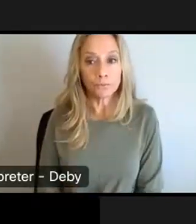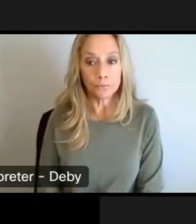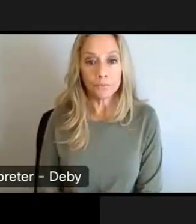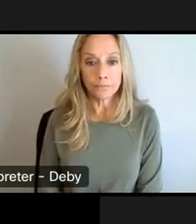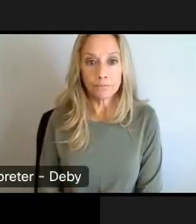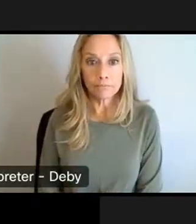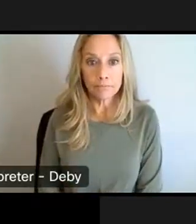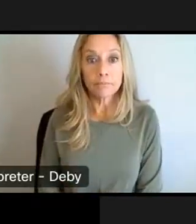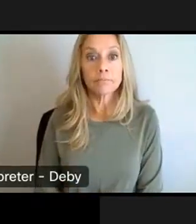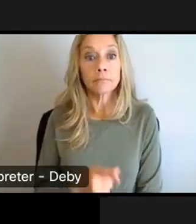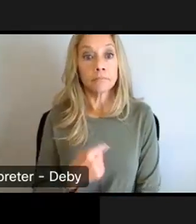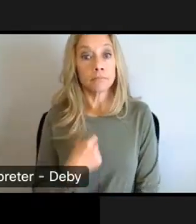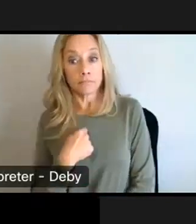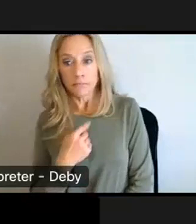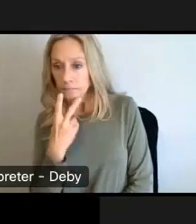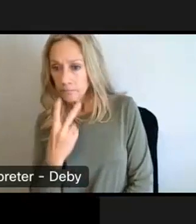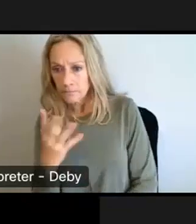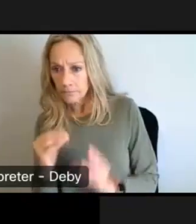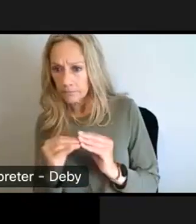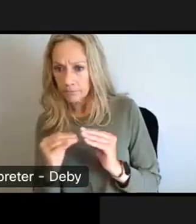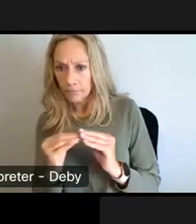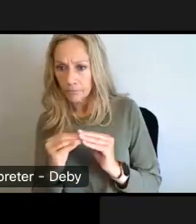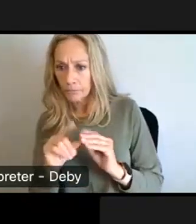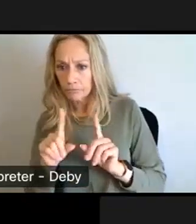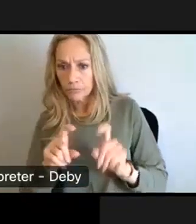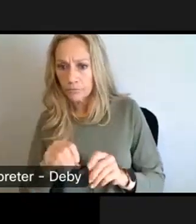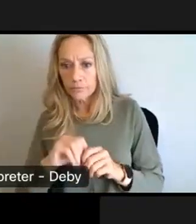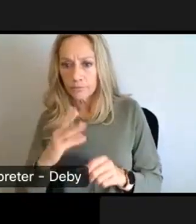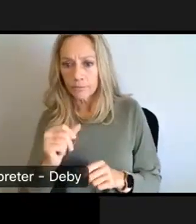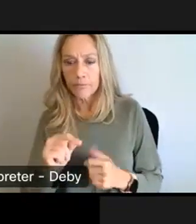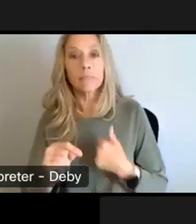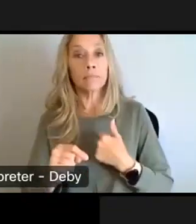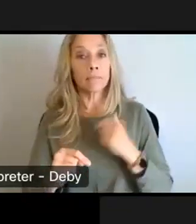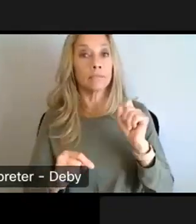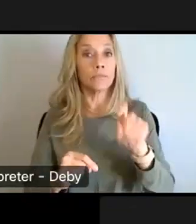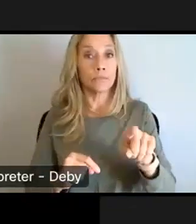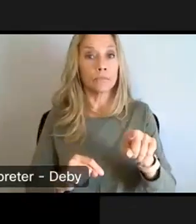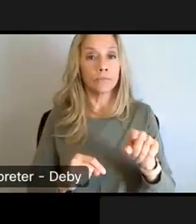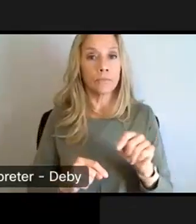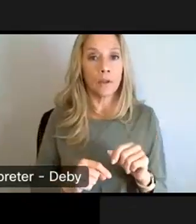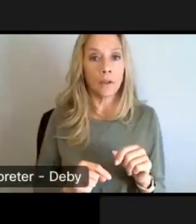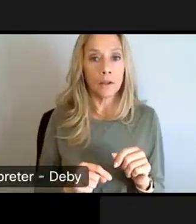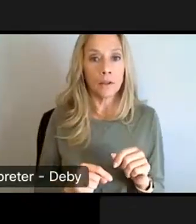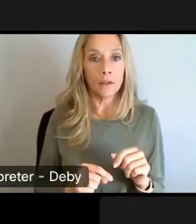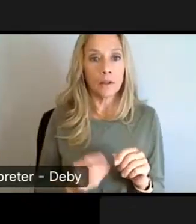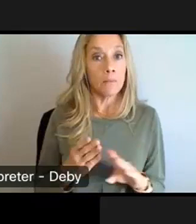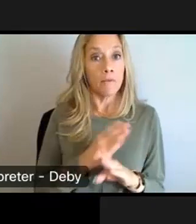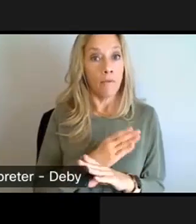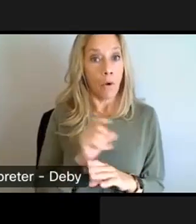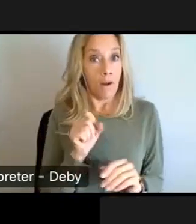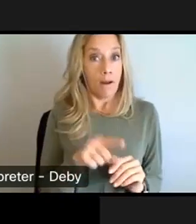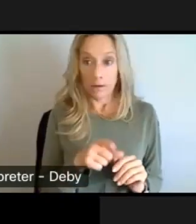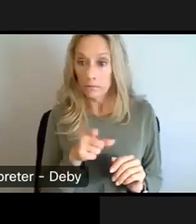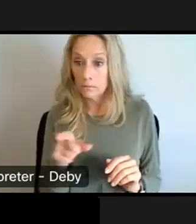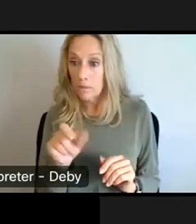I don't right now see any other questions in the chat. I do have a question of my own. But before I ask that, if anyone else